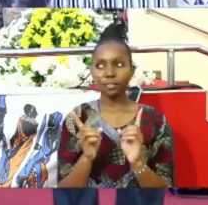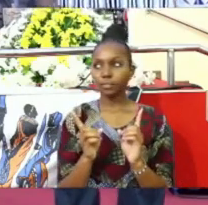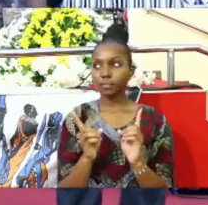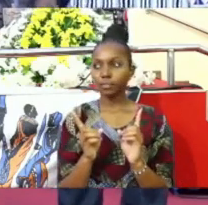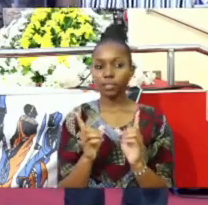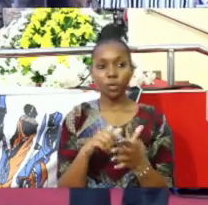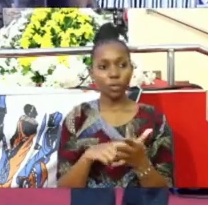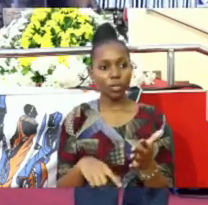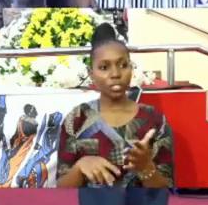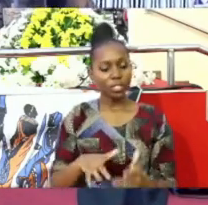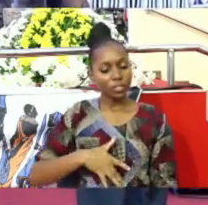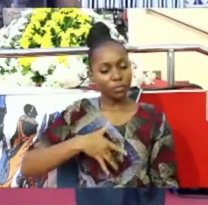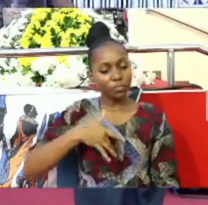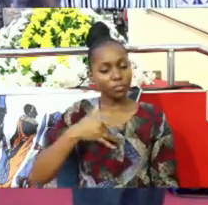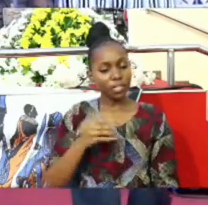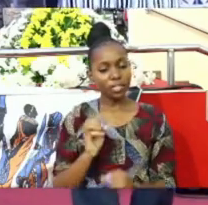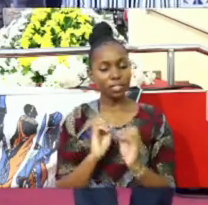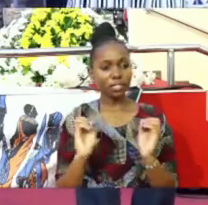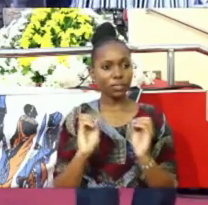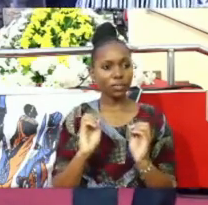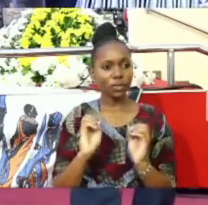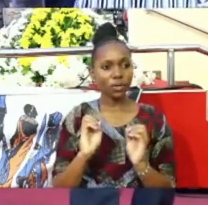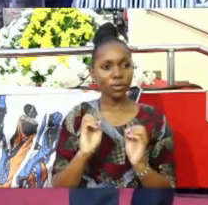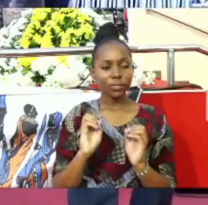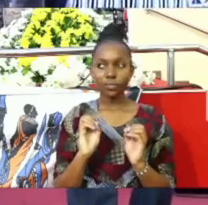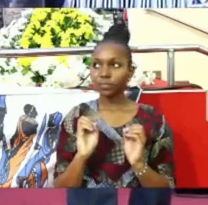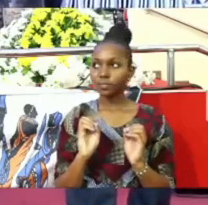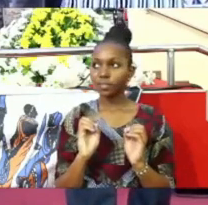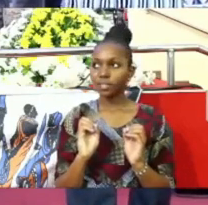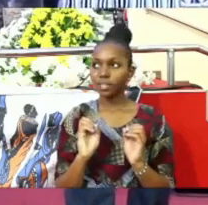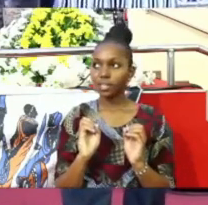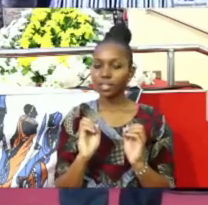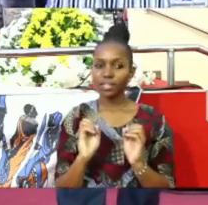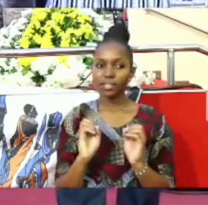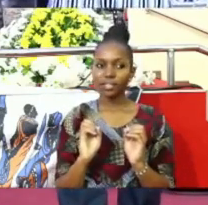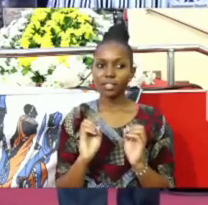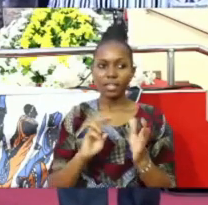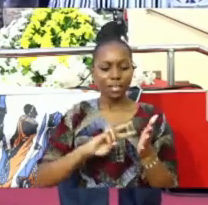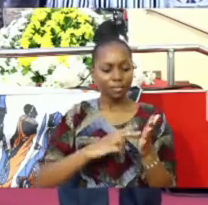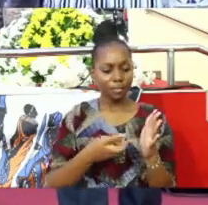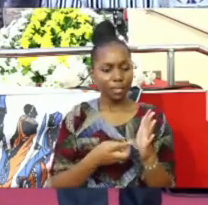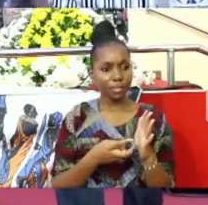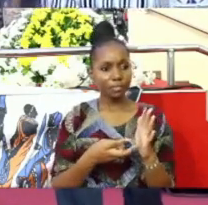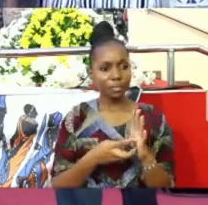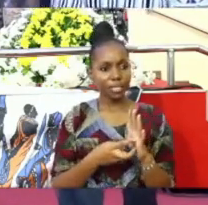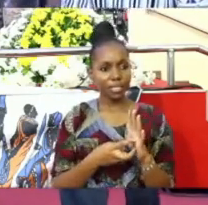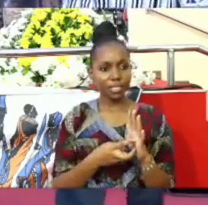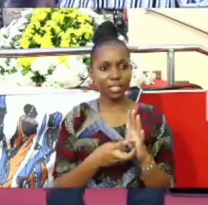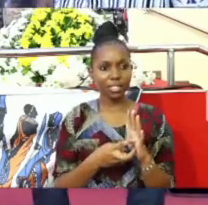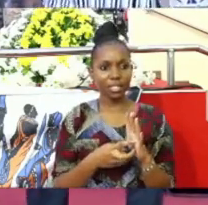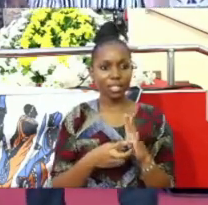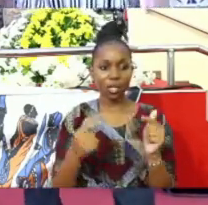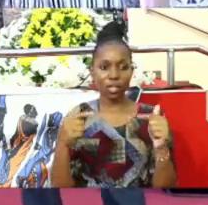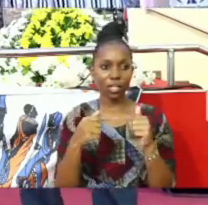feel it, does not mean it is not so. Ya kwamba hata kama hauoni ama haushiki, inamaanisha kwamba haiko vile. Pastor Julius told